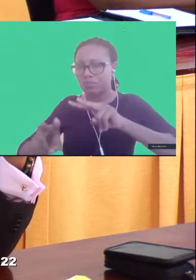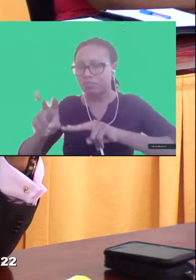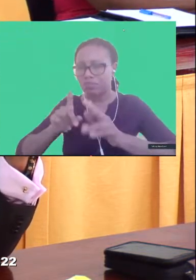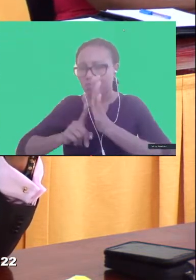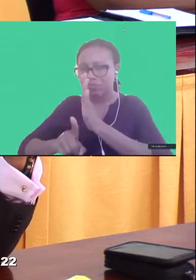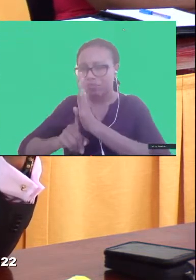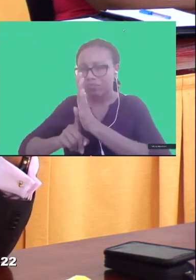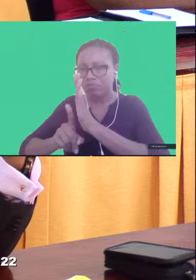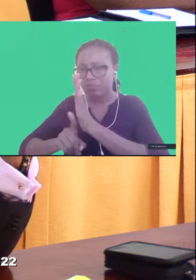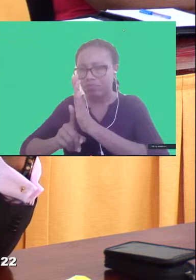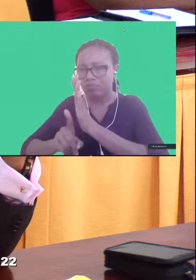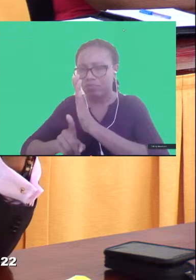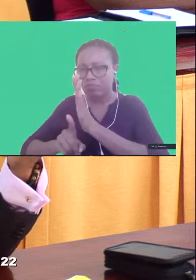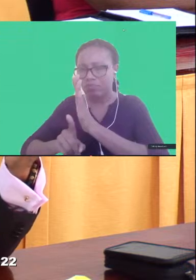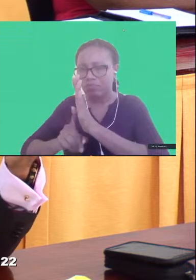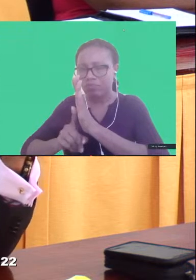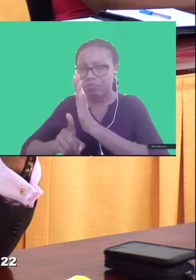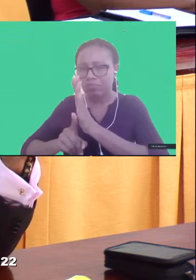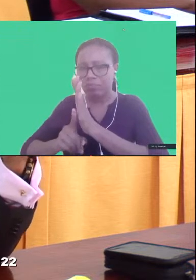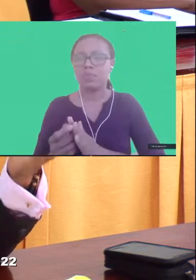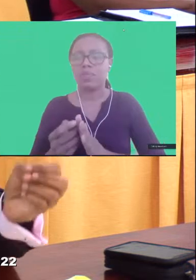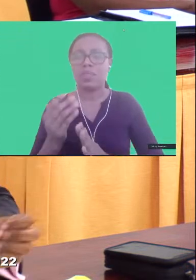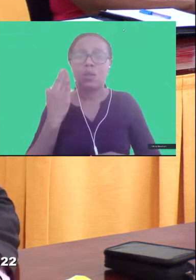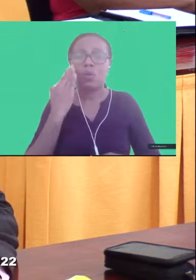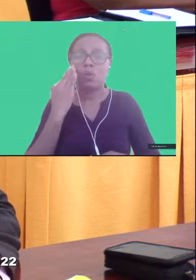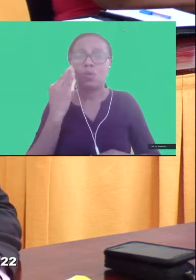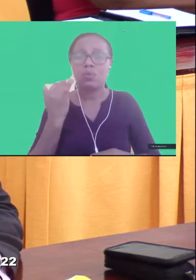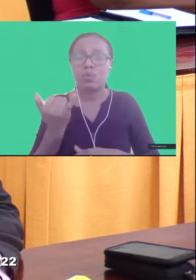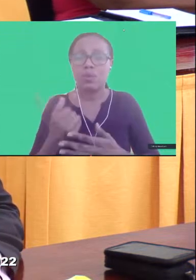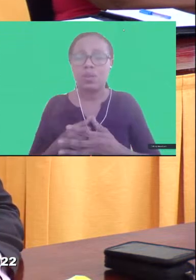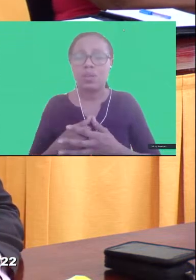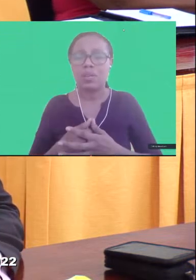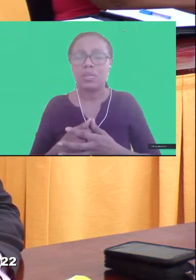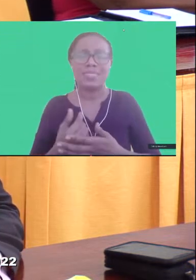unsatisfactory or inadequate performance levels, because in all